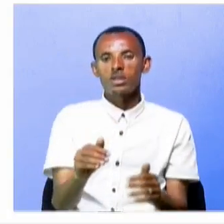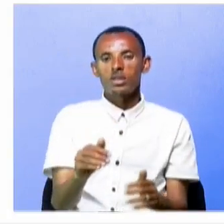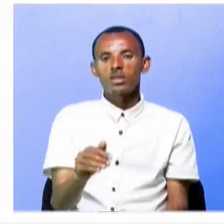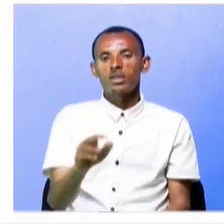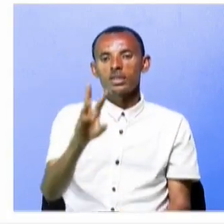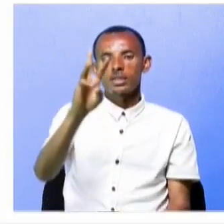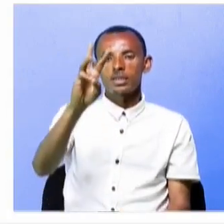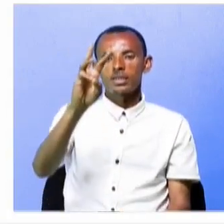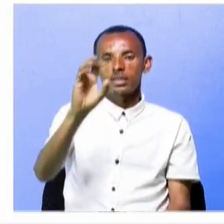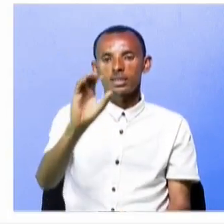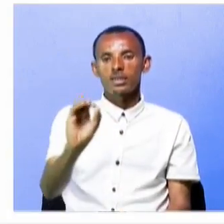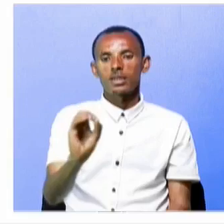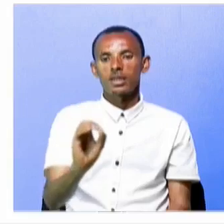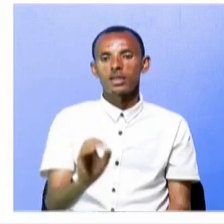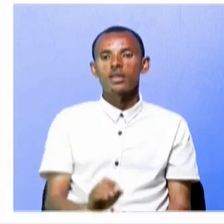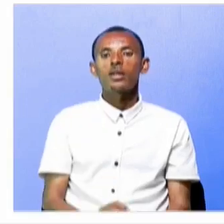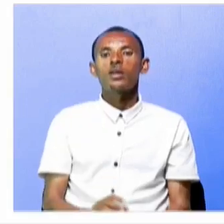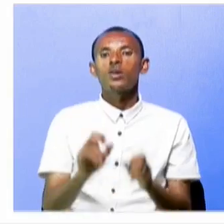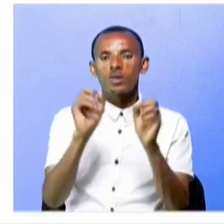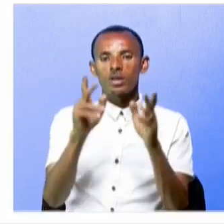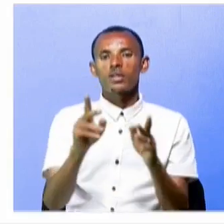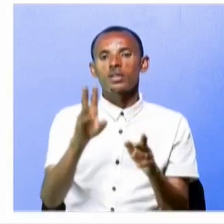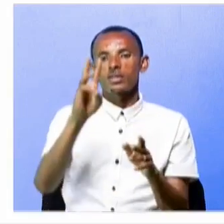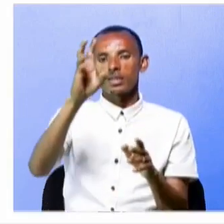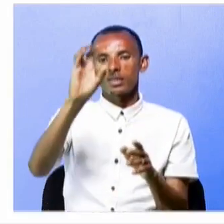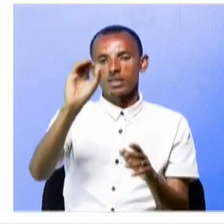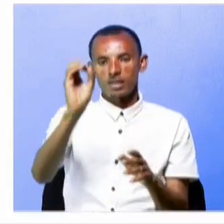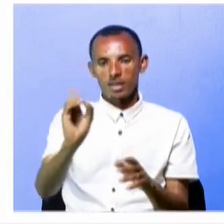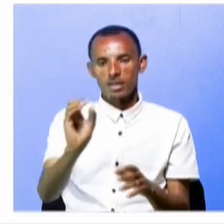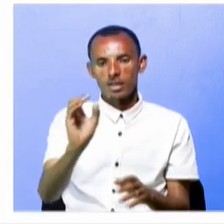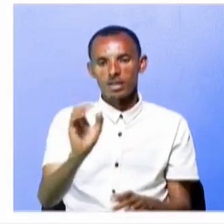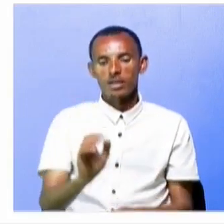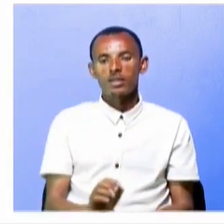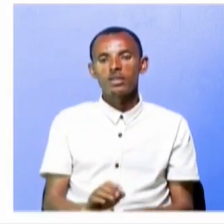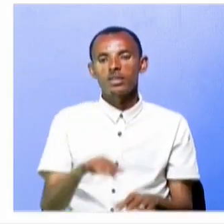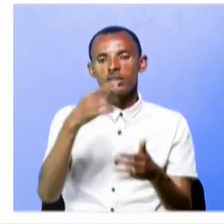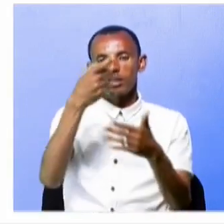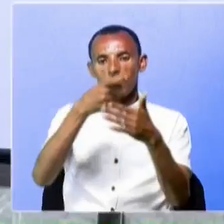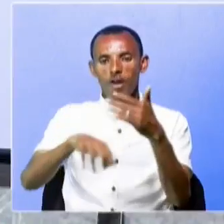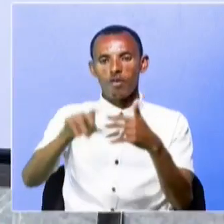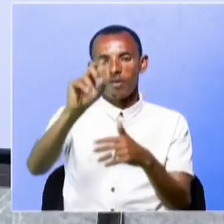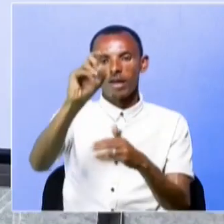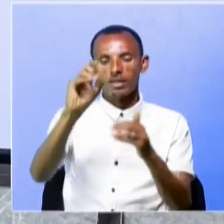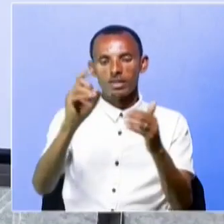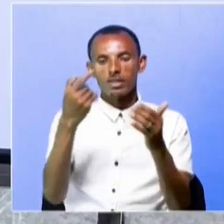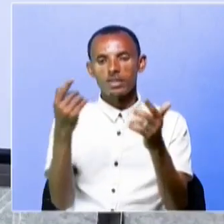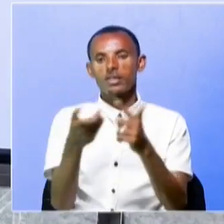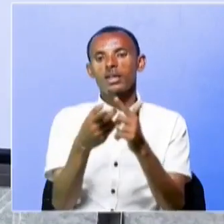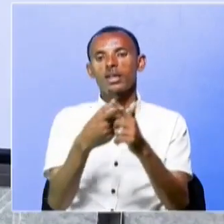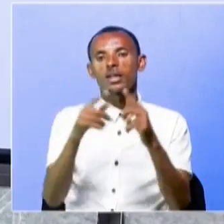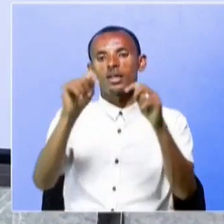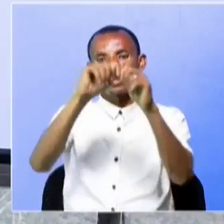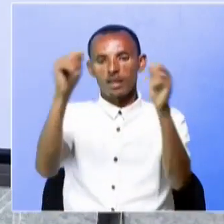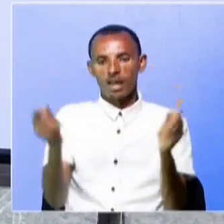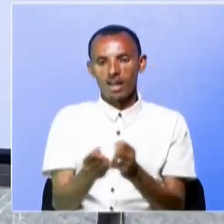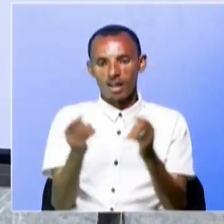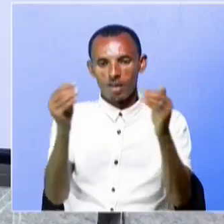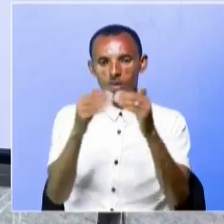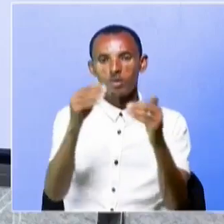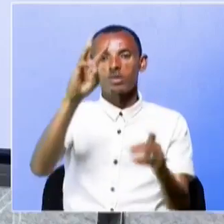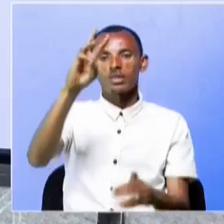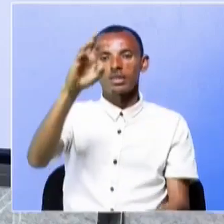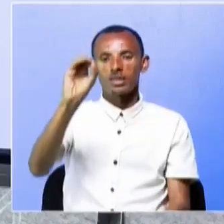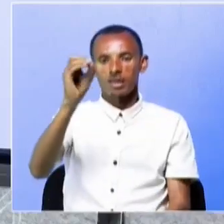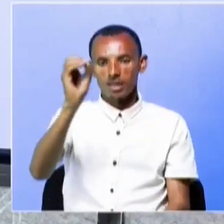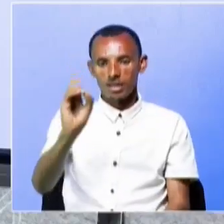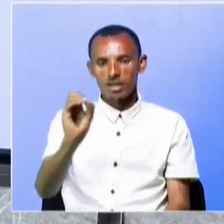is 60, okay? 60 degree. Okay, the value of x in the second triangle is 60